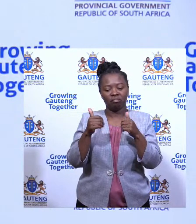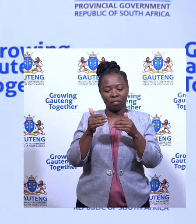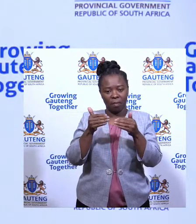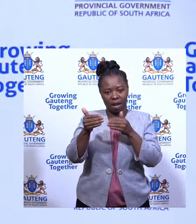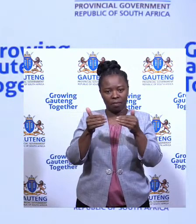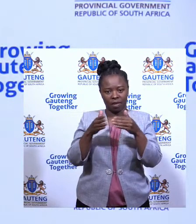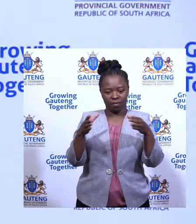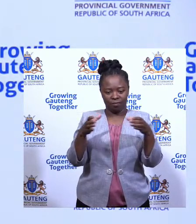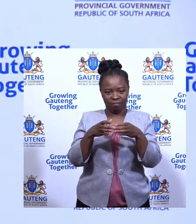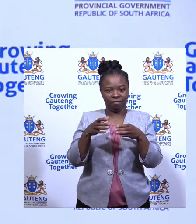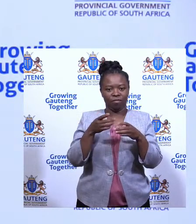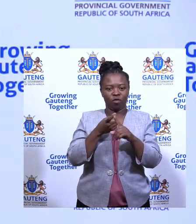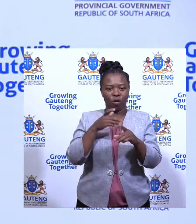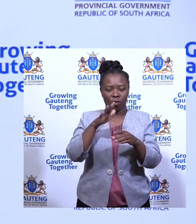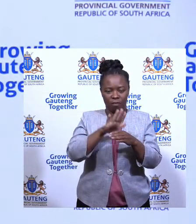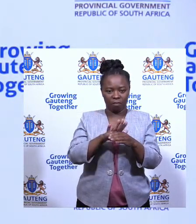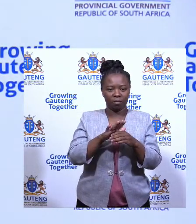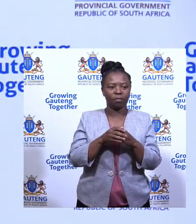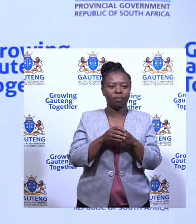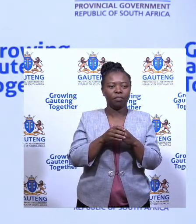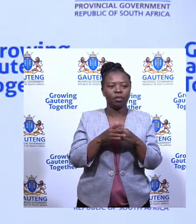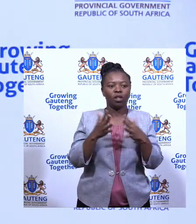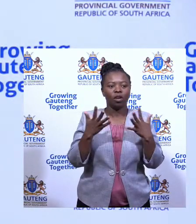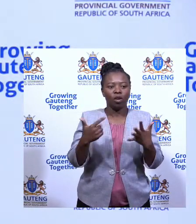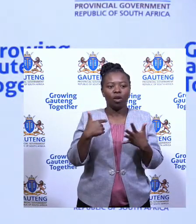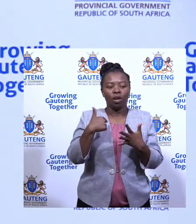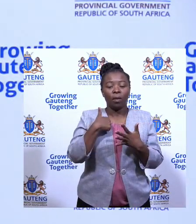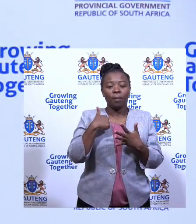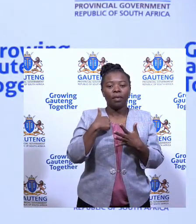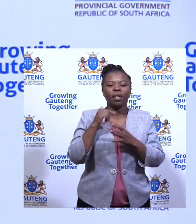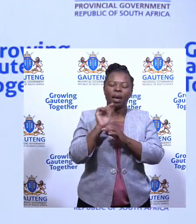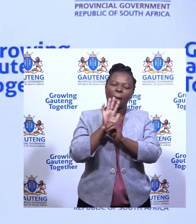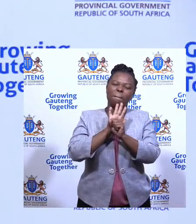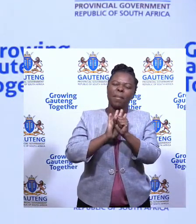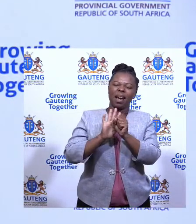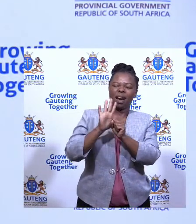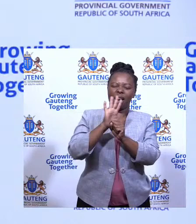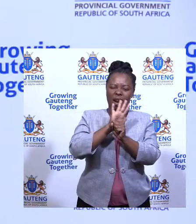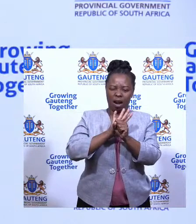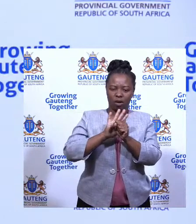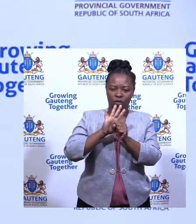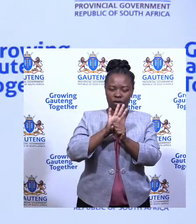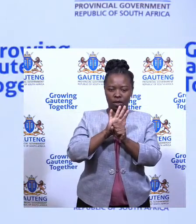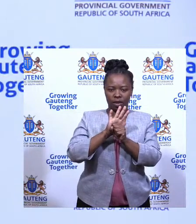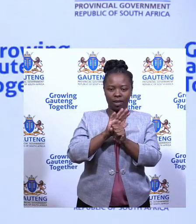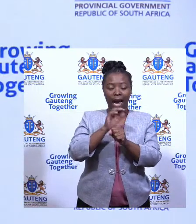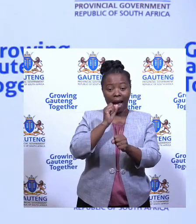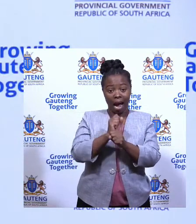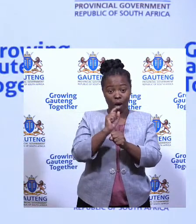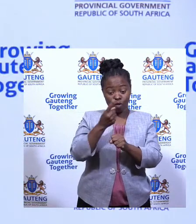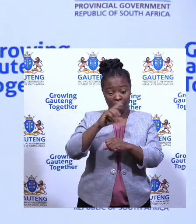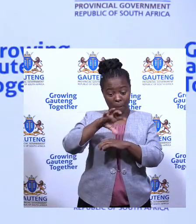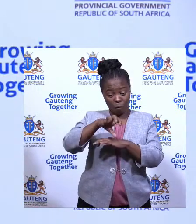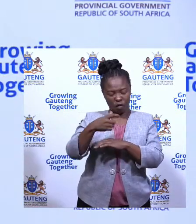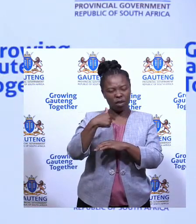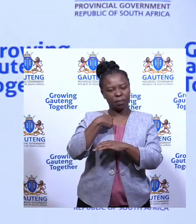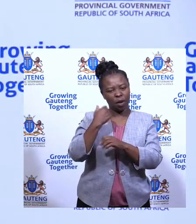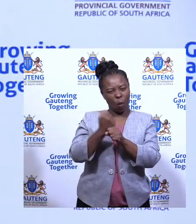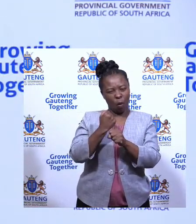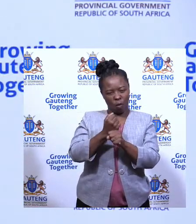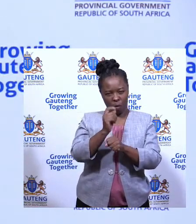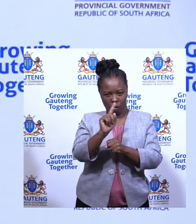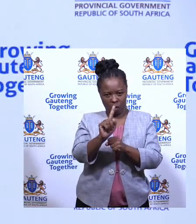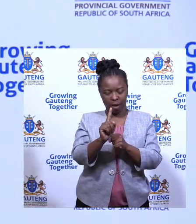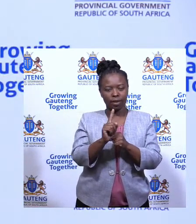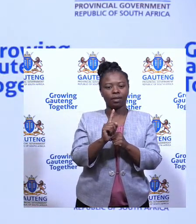I'm going to provide a brief background with regard to our involvement here in the Gauteng province on